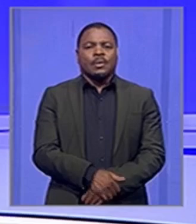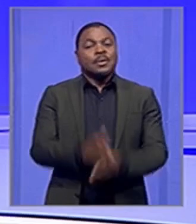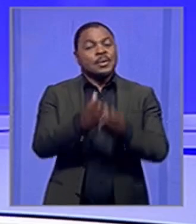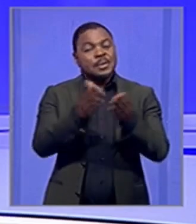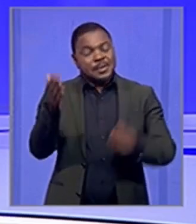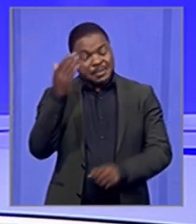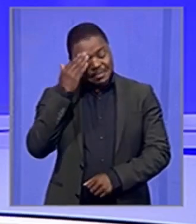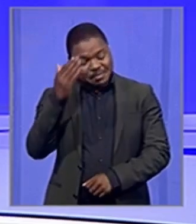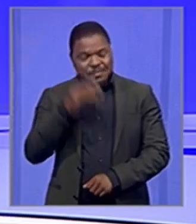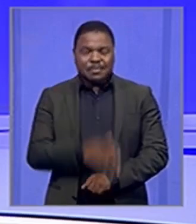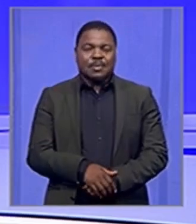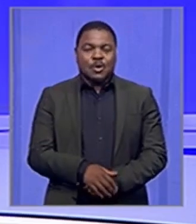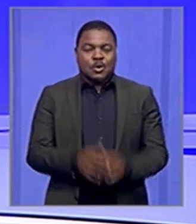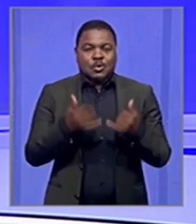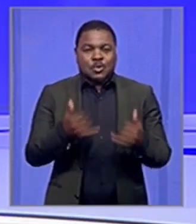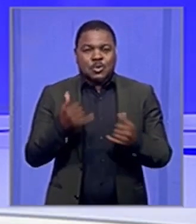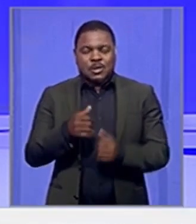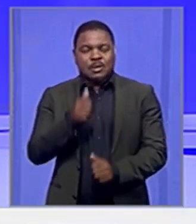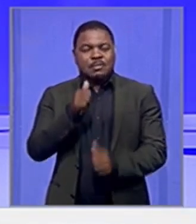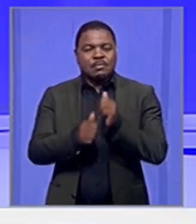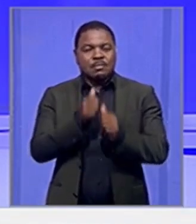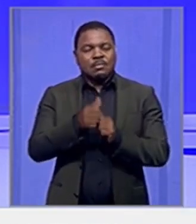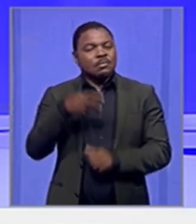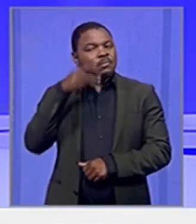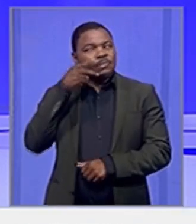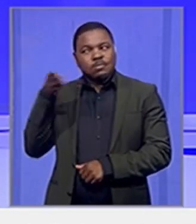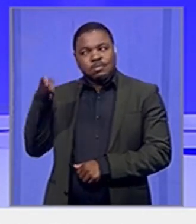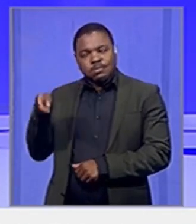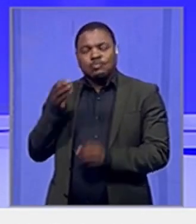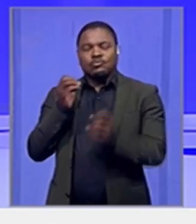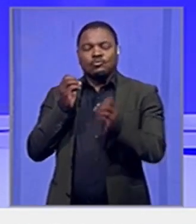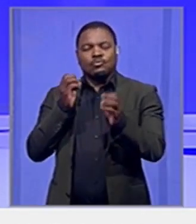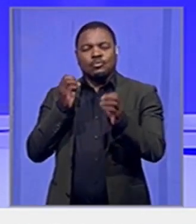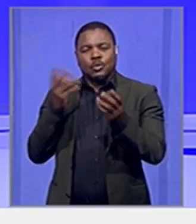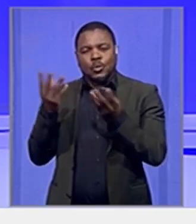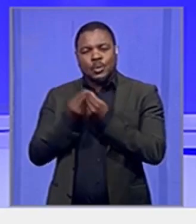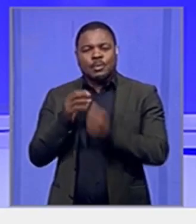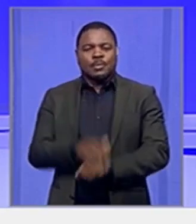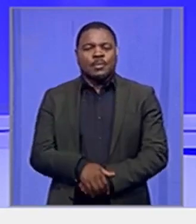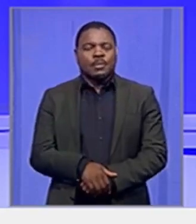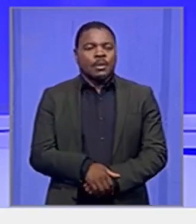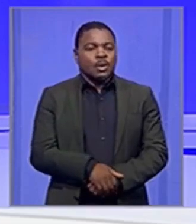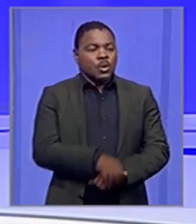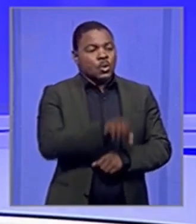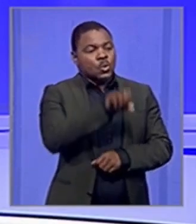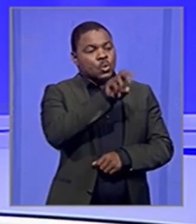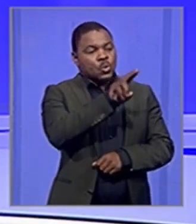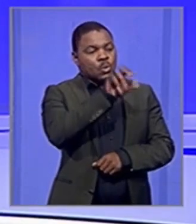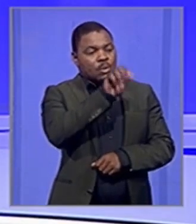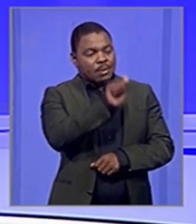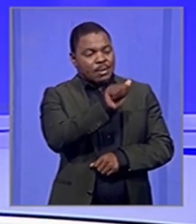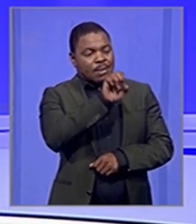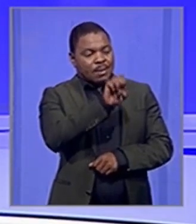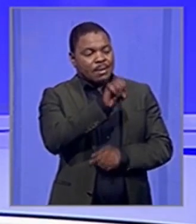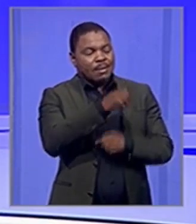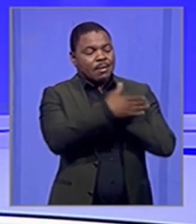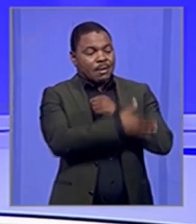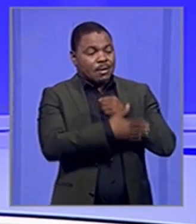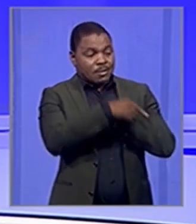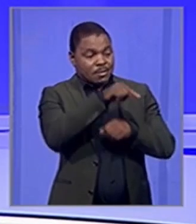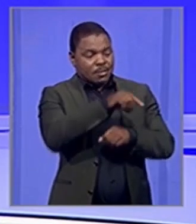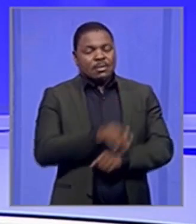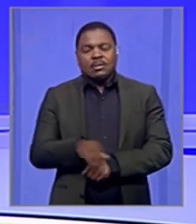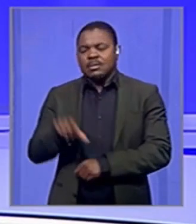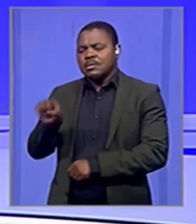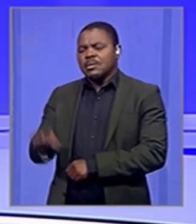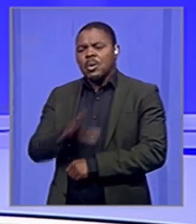Thobela go loja le khono ke soritšhane le warra Augustine Letlalo. Naga ya United Arab Emirates e ganne kgopelo ya Afrika